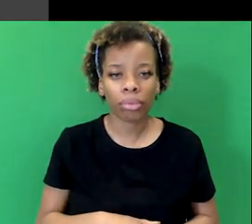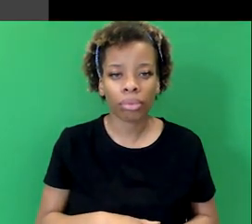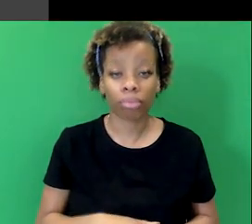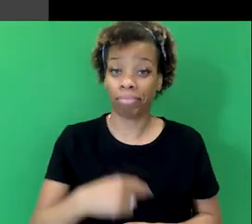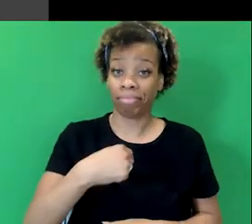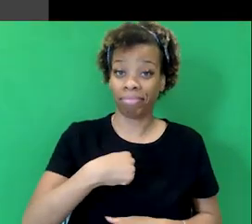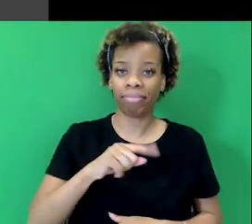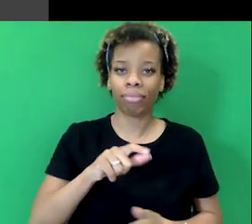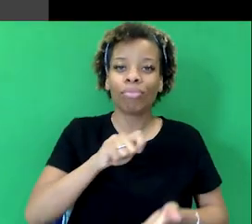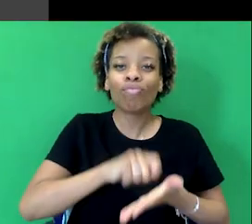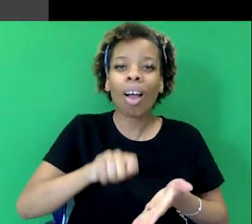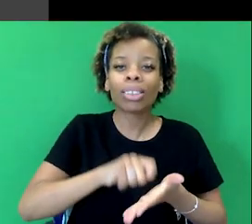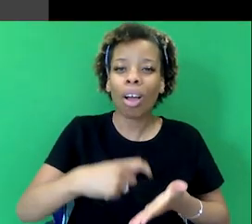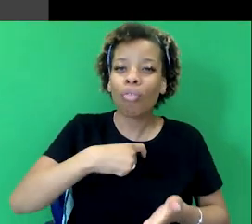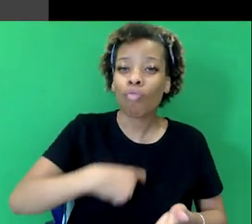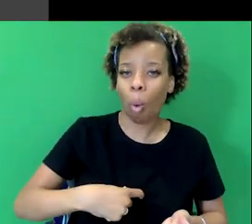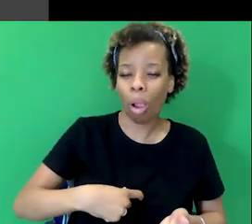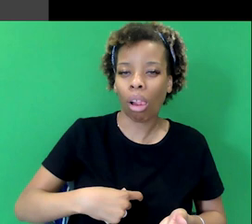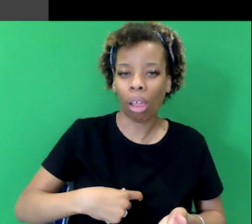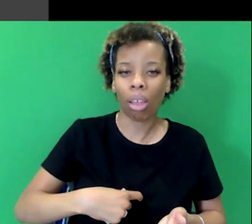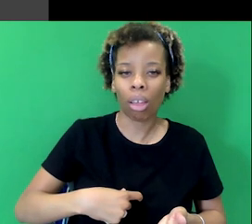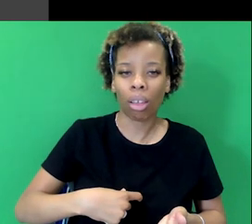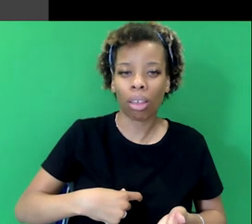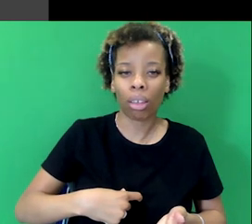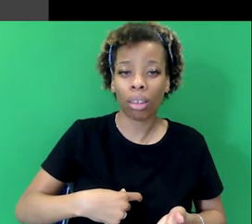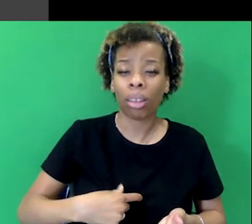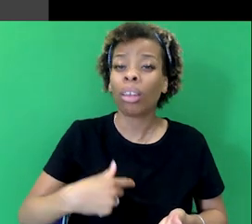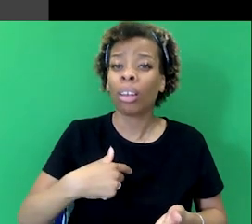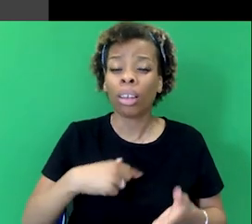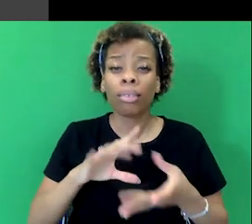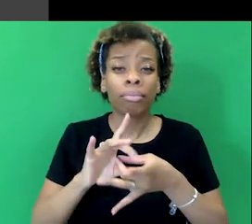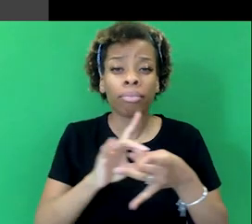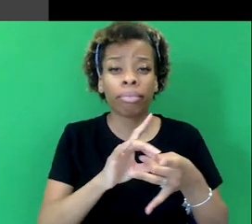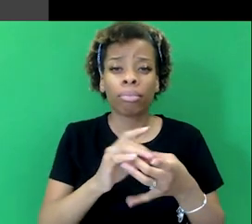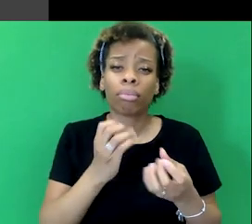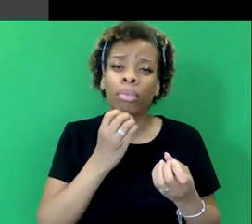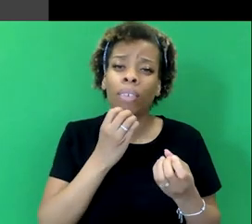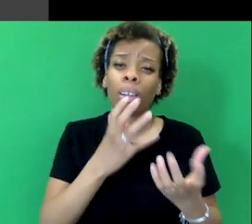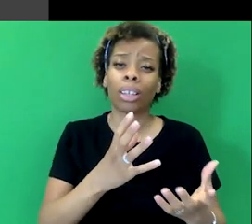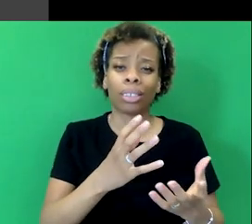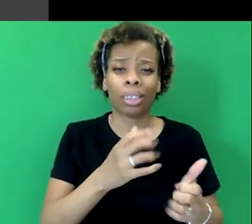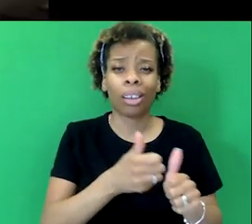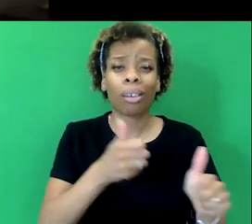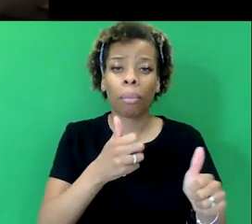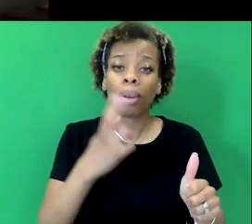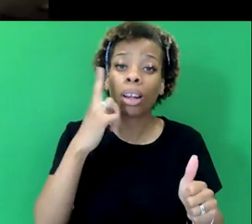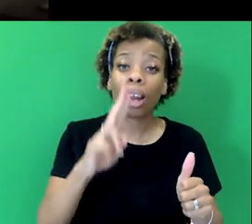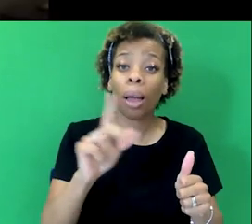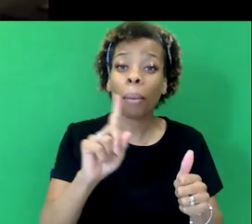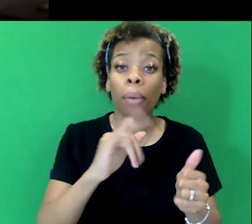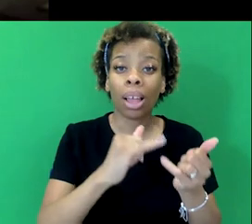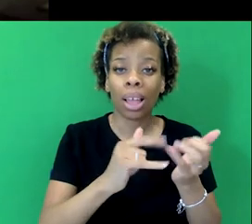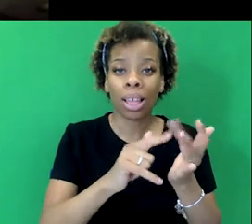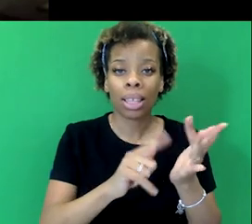writer, I haven't been dealing with, I've been working with a fantastic company, Silverprint, who I must say have